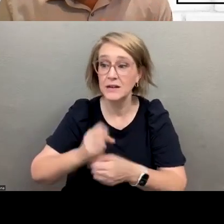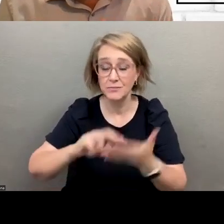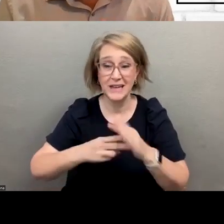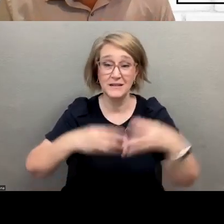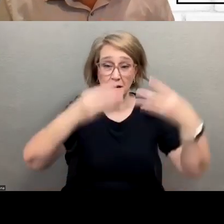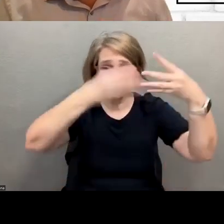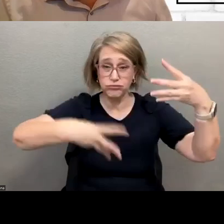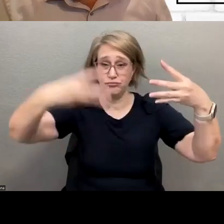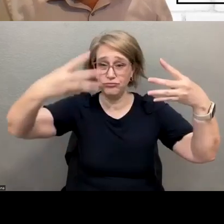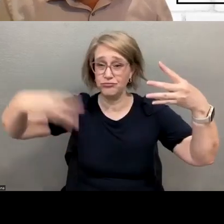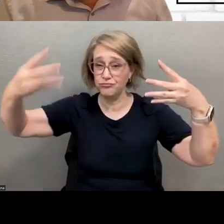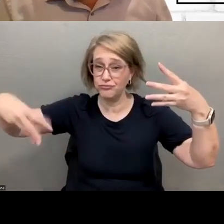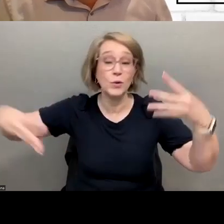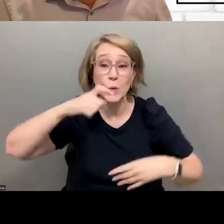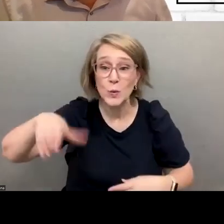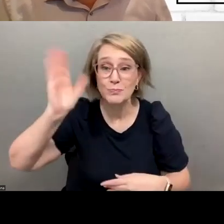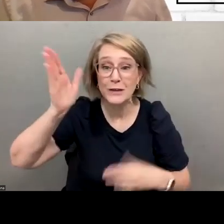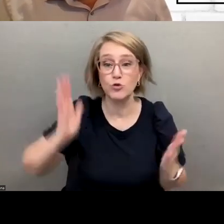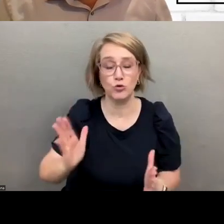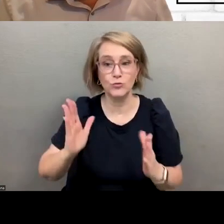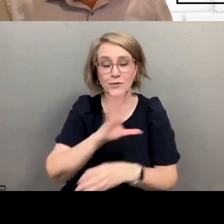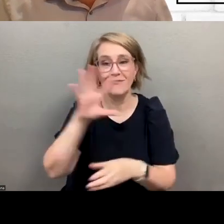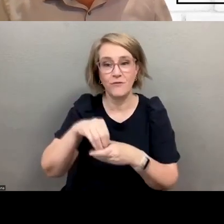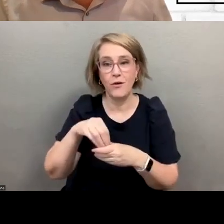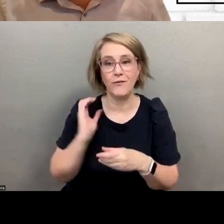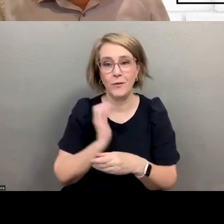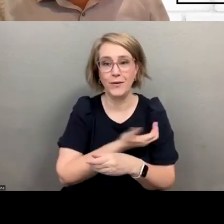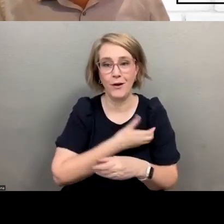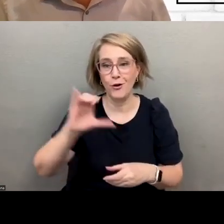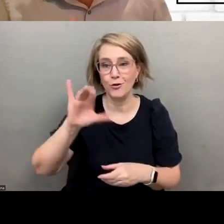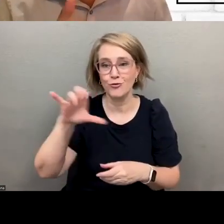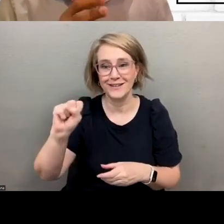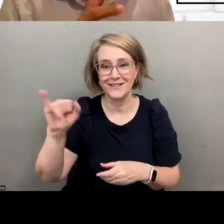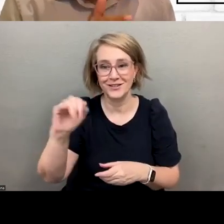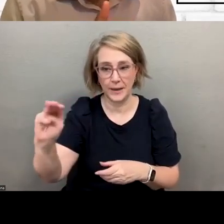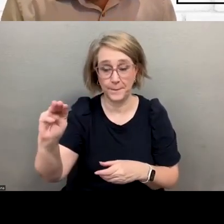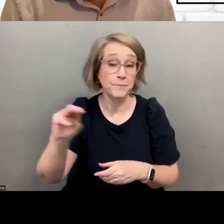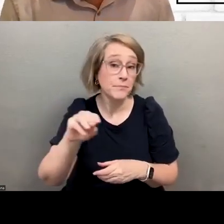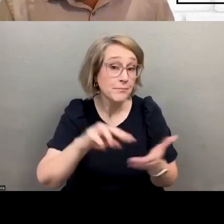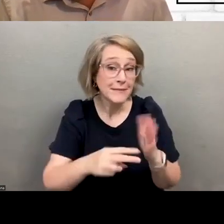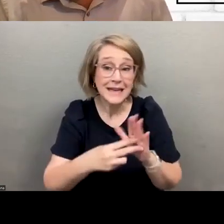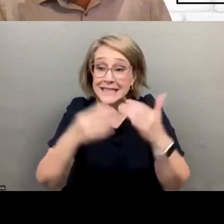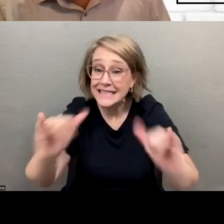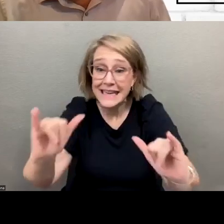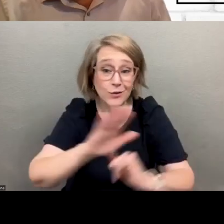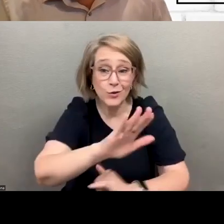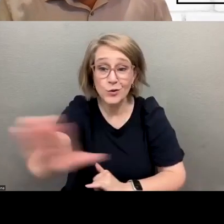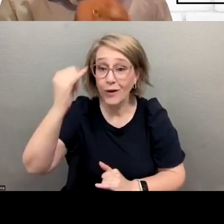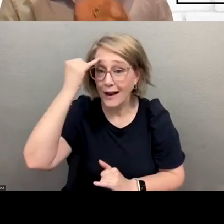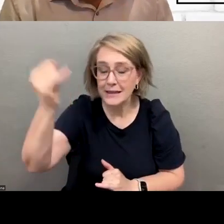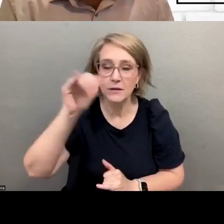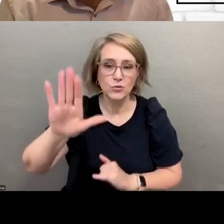had a host of wonderful speakers that have been part of this. And we're still saying to you, if you have an idea for a future Crisis